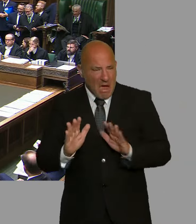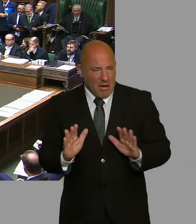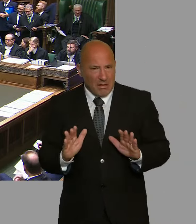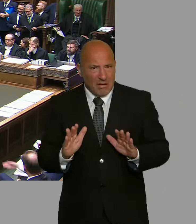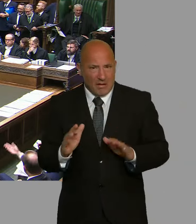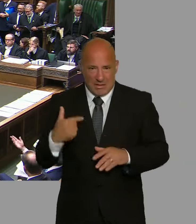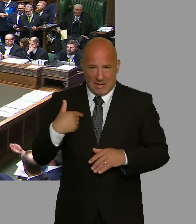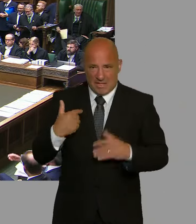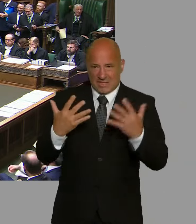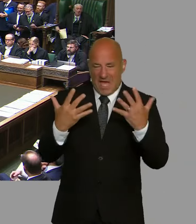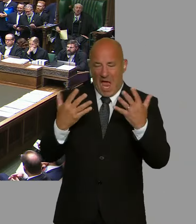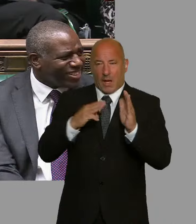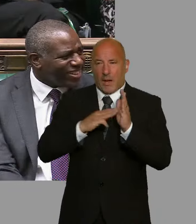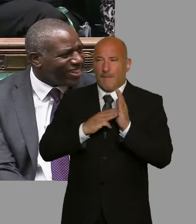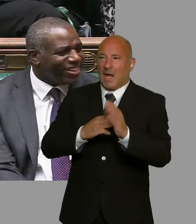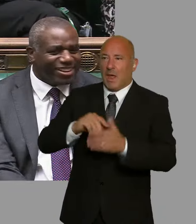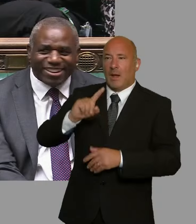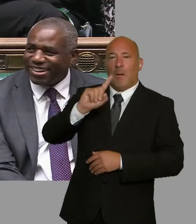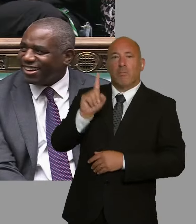Mr. Speaker,